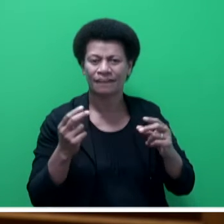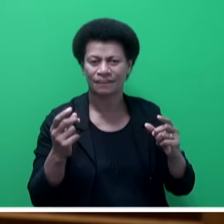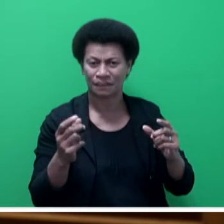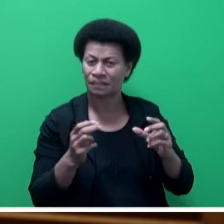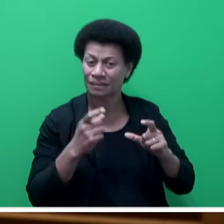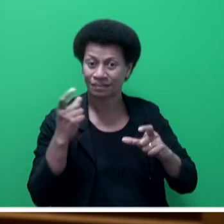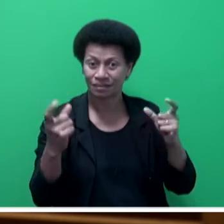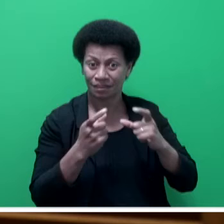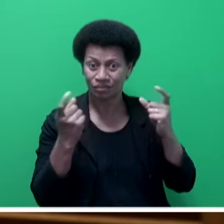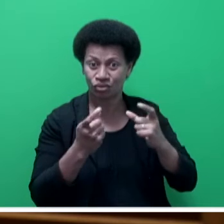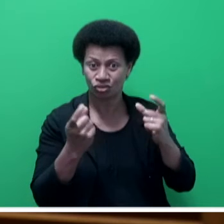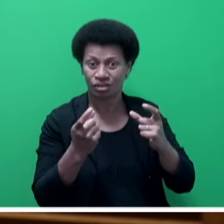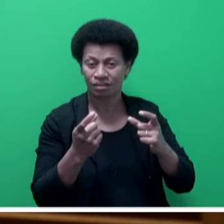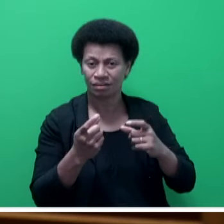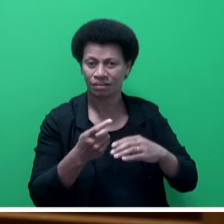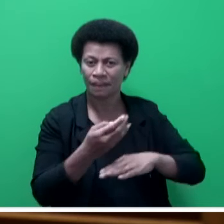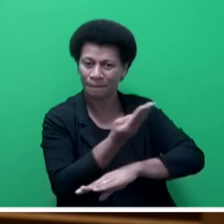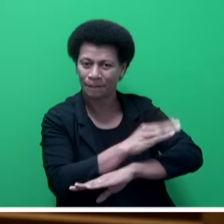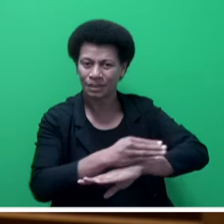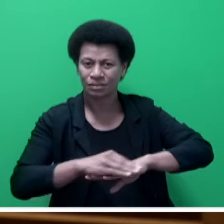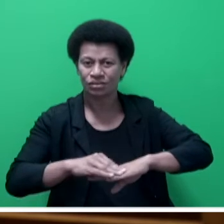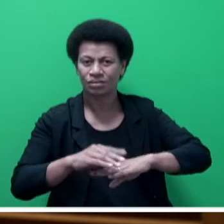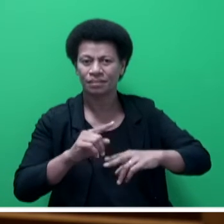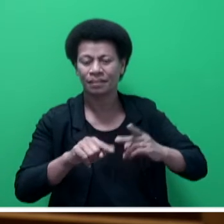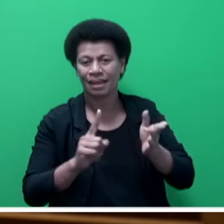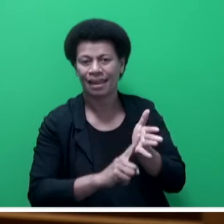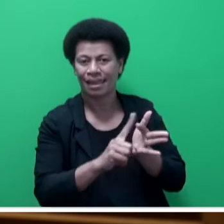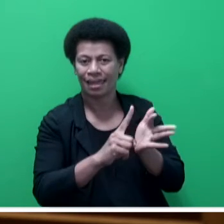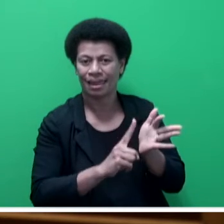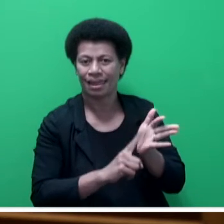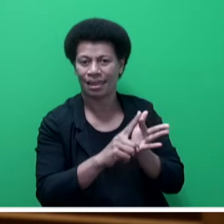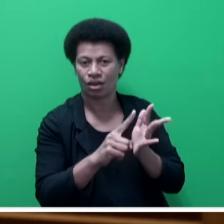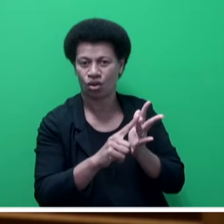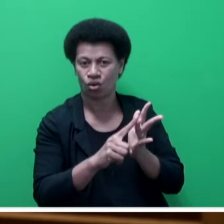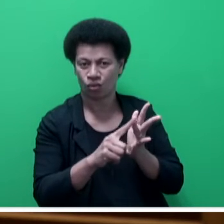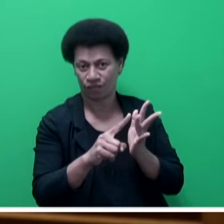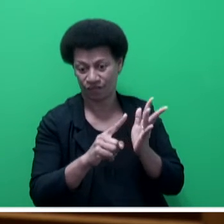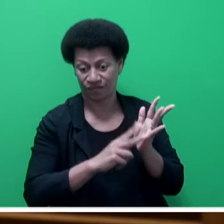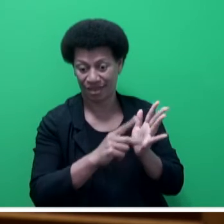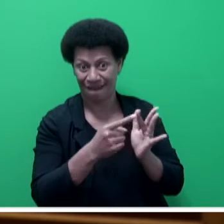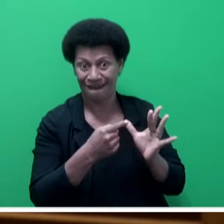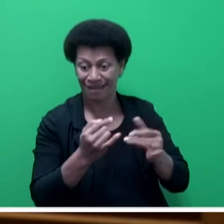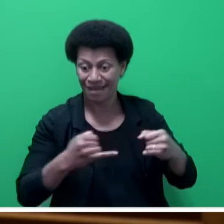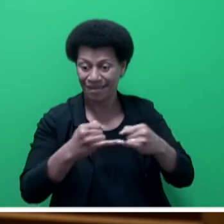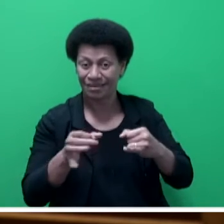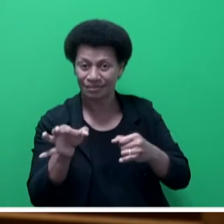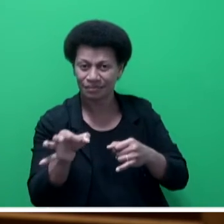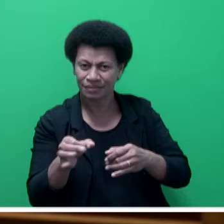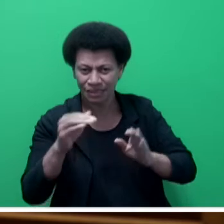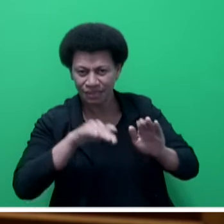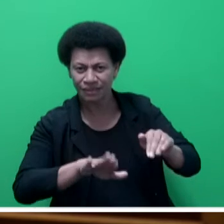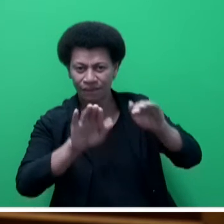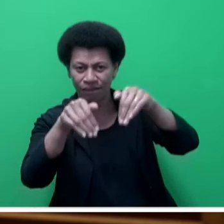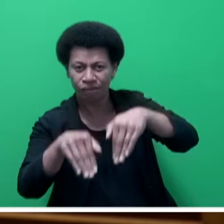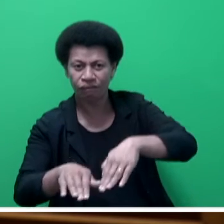Marathon, Beach Beats and Eats, Leluvia Ocean Swim, the Sustainable Fashion with a Purpose, and the Fiji Super 7 series.